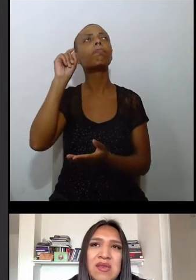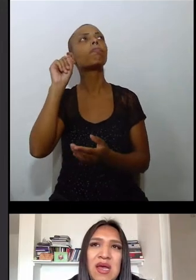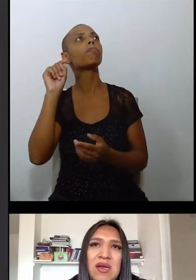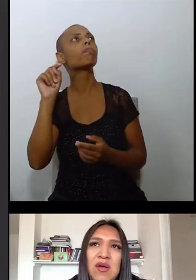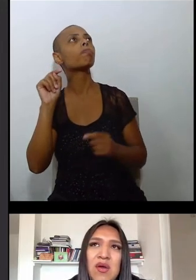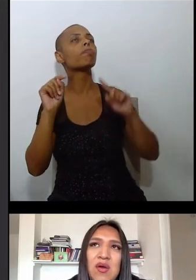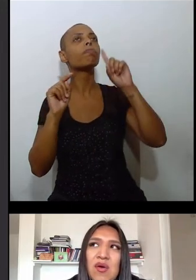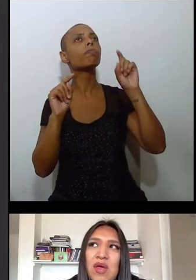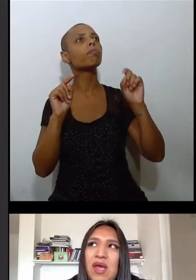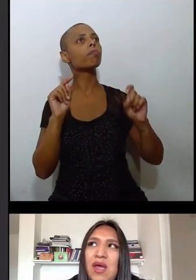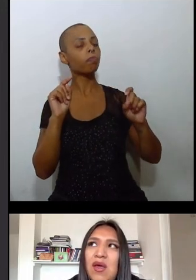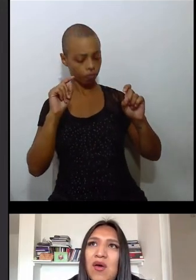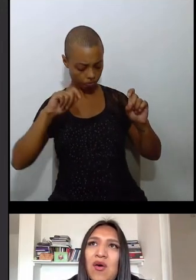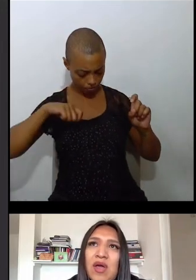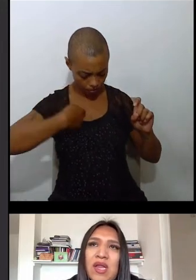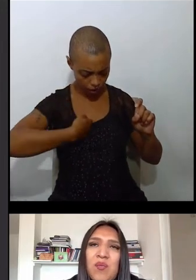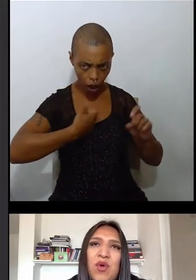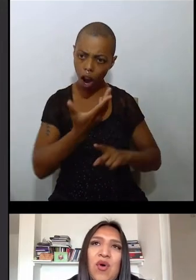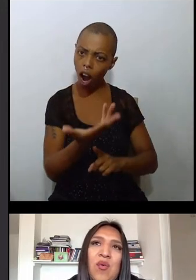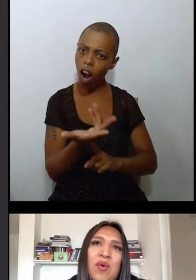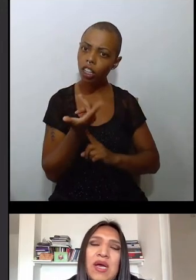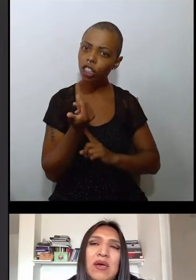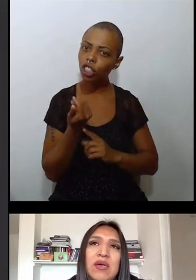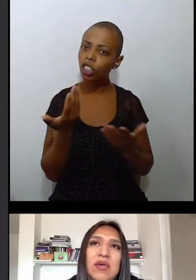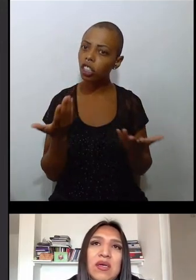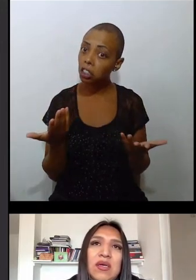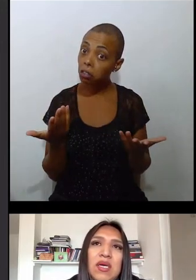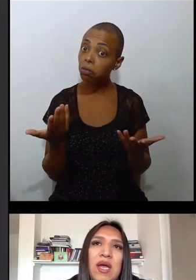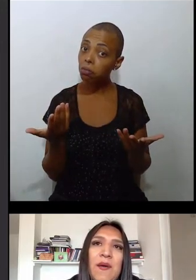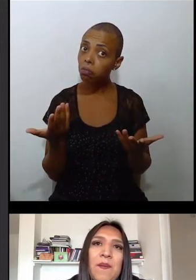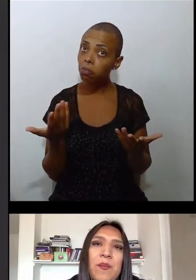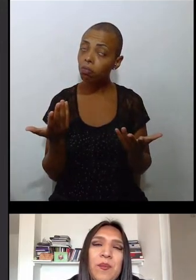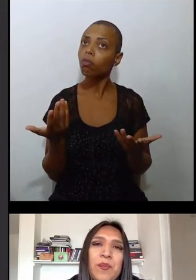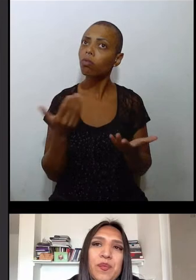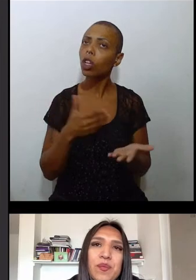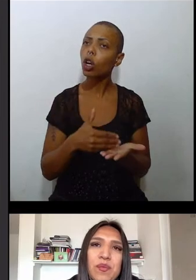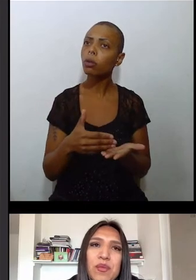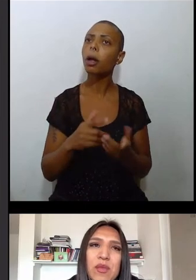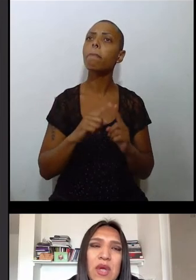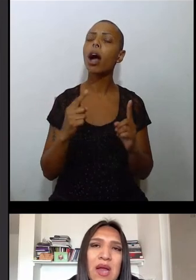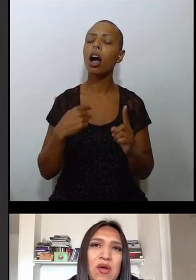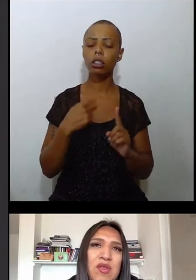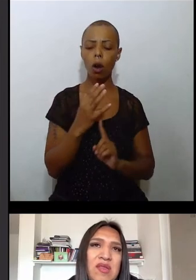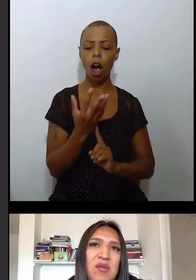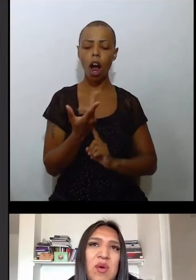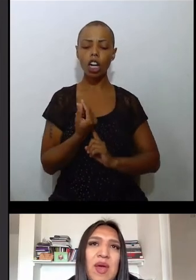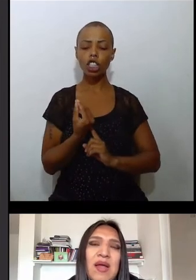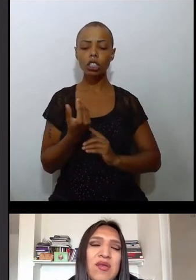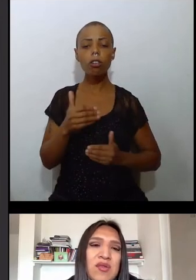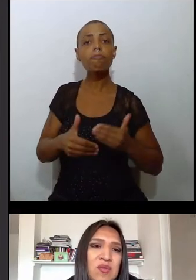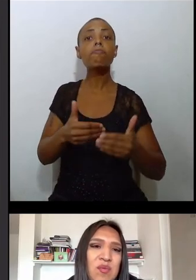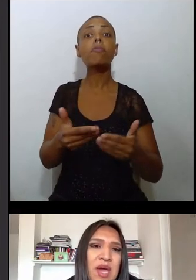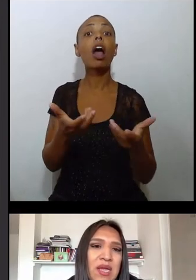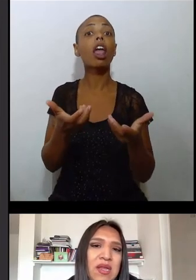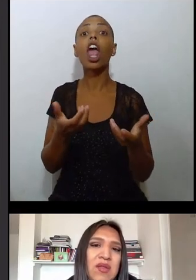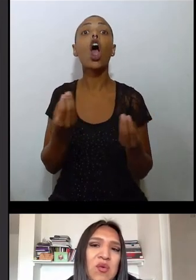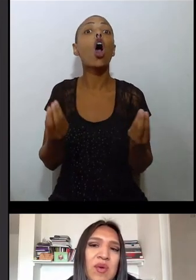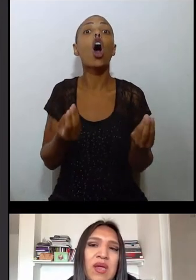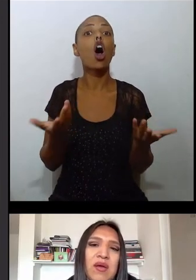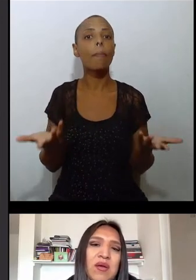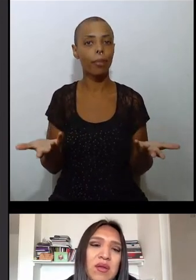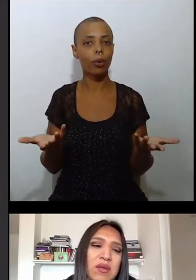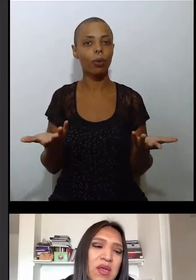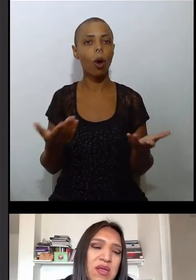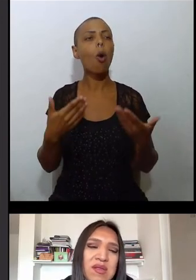to question myself as an artist when I started to question myself about